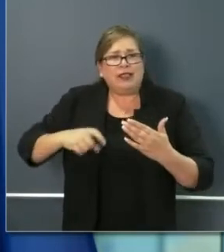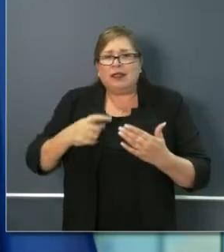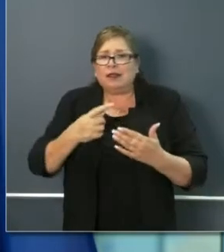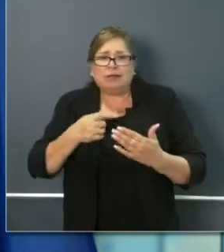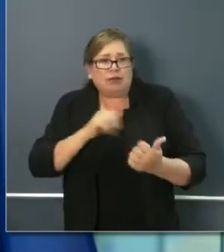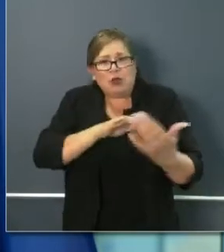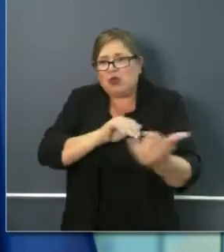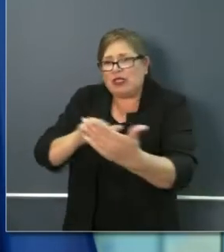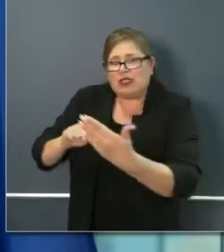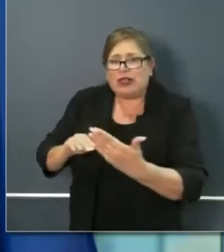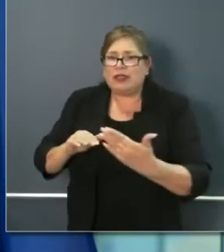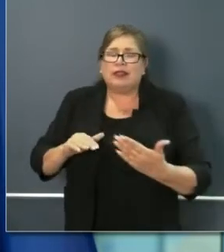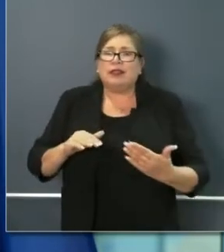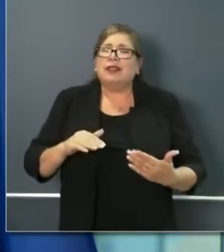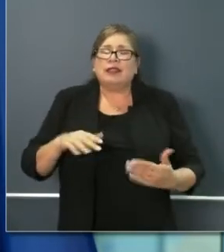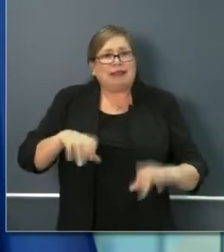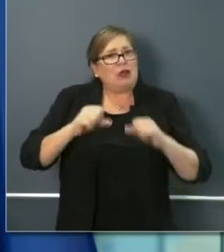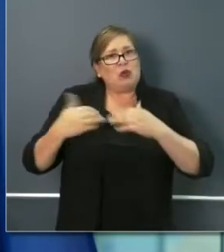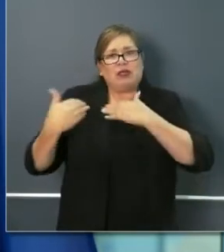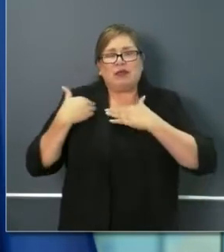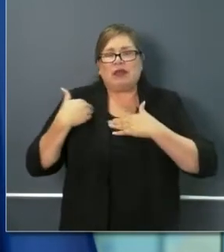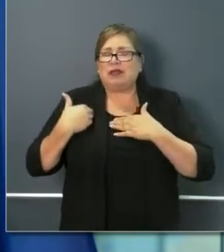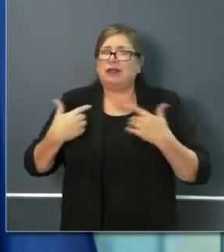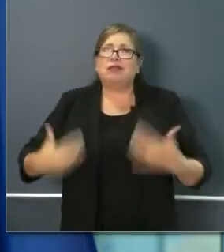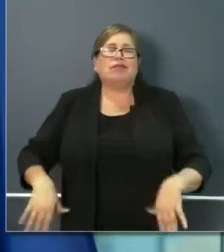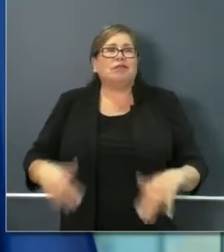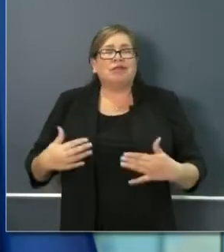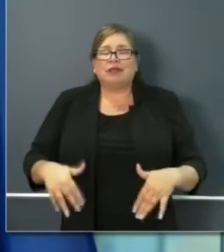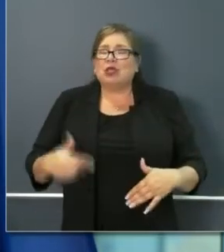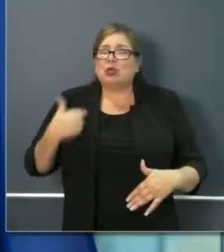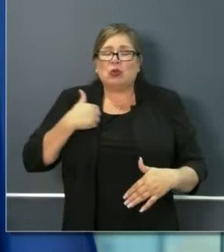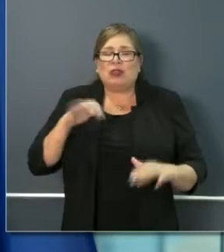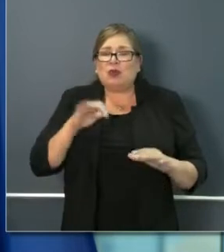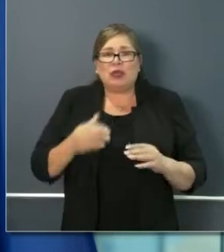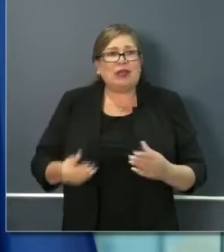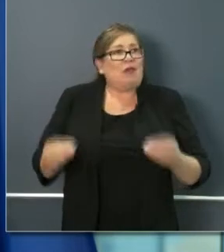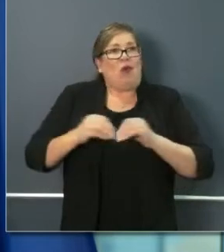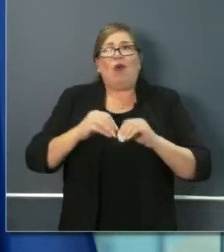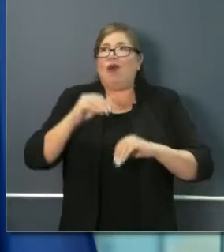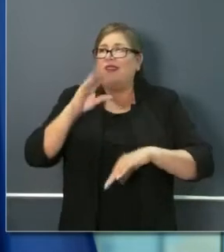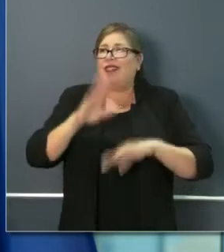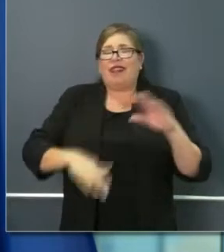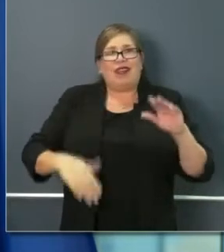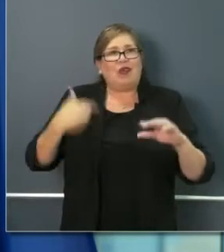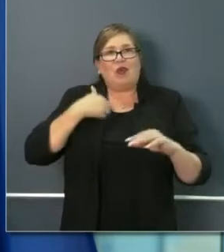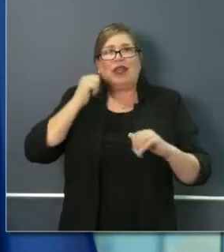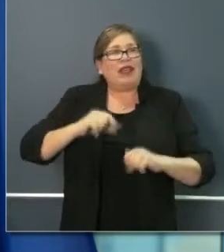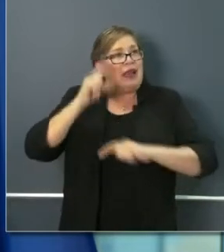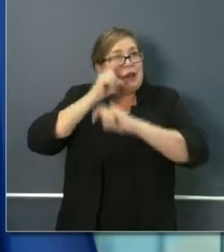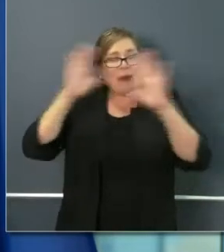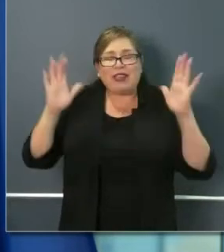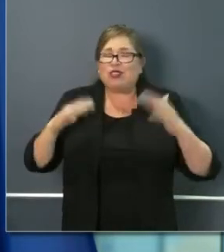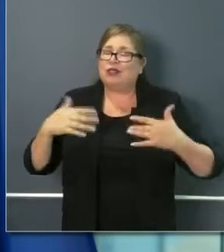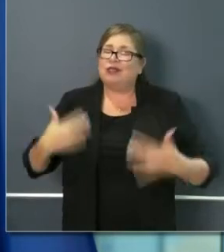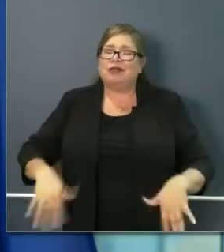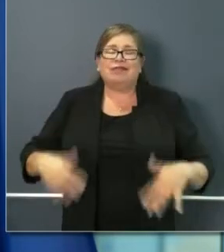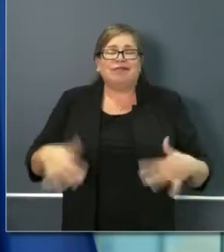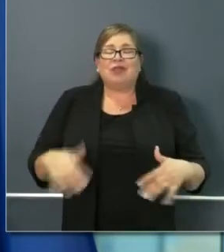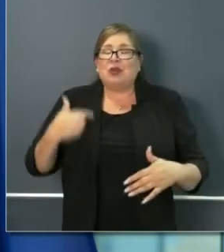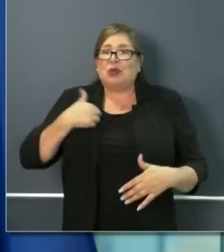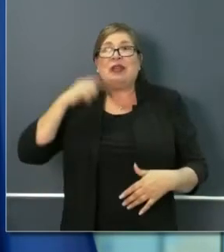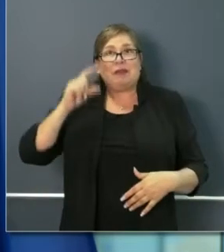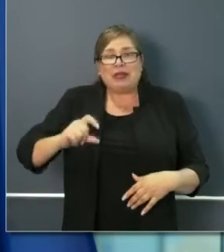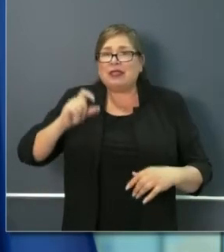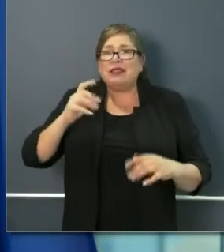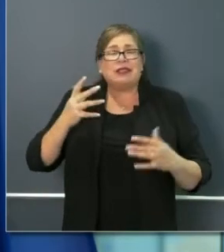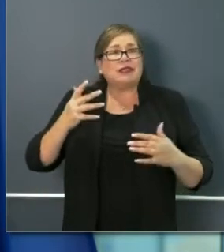have more that we can do than we even believe, that our mind needs to be stretched at this moment, and